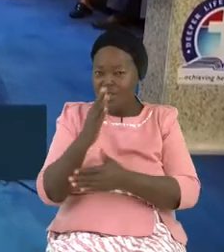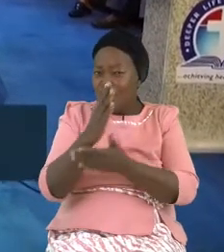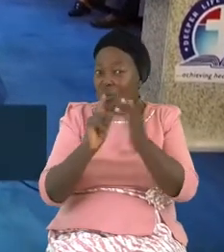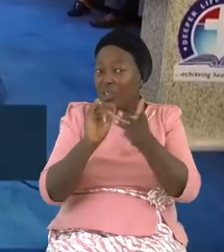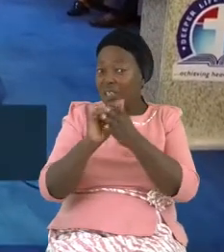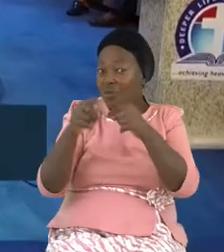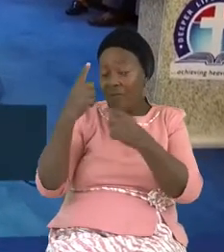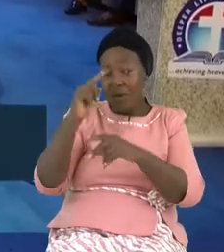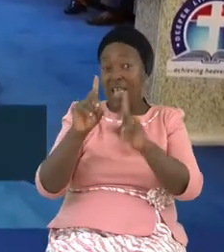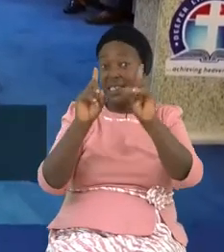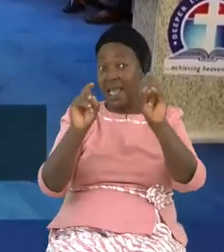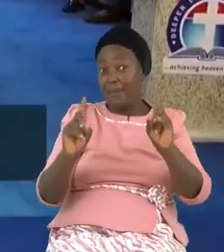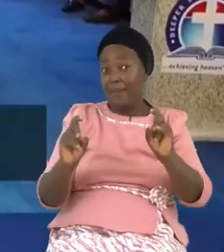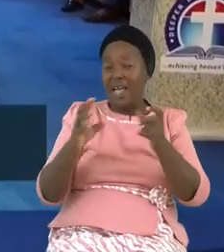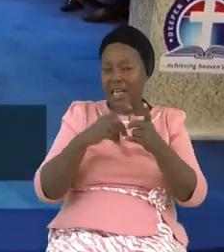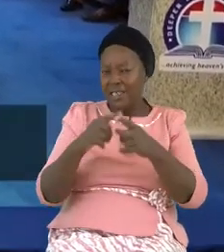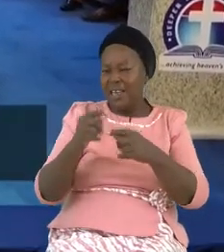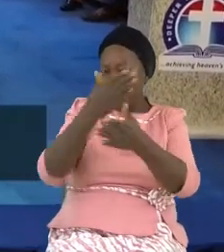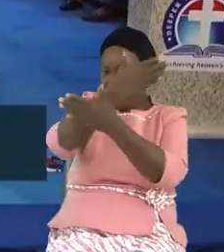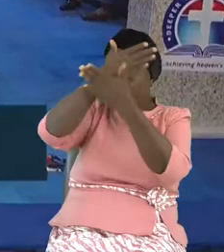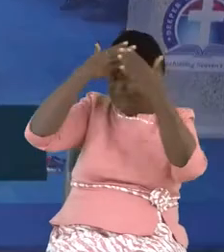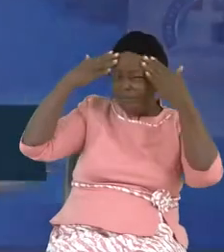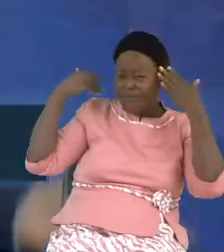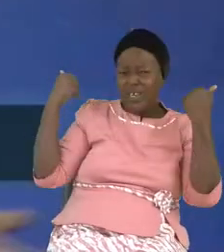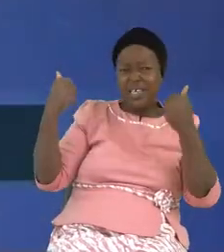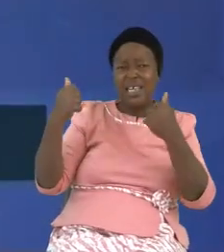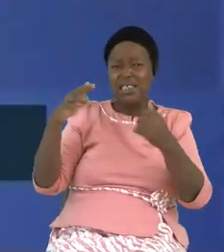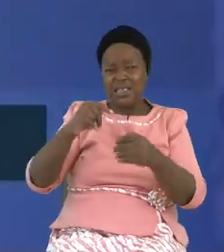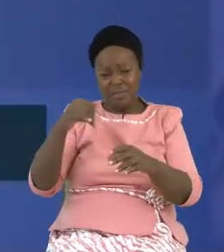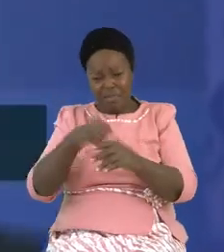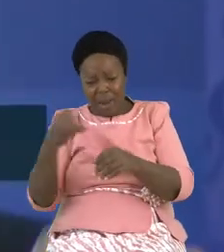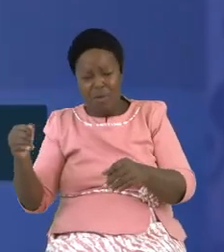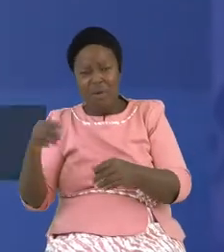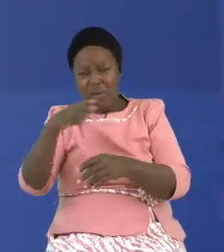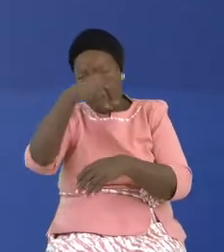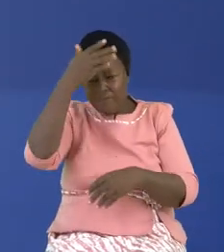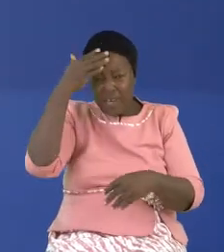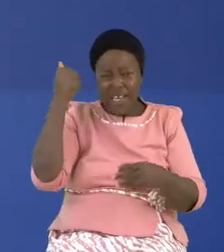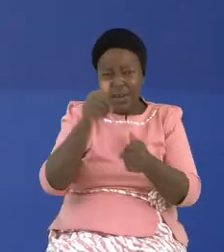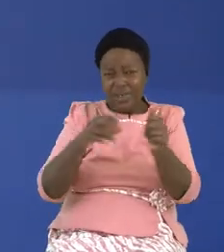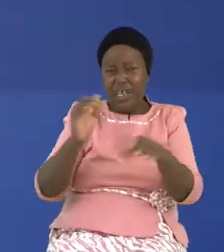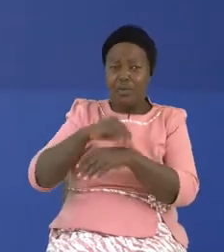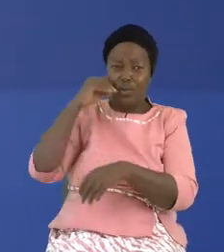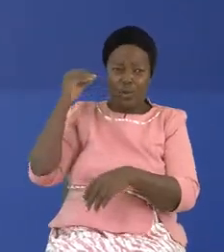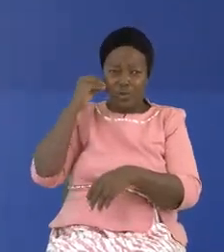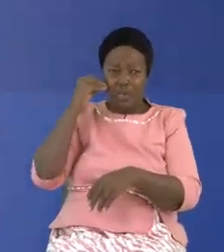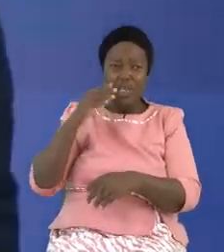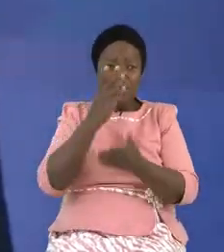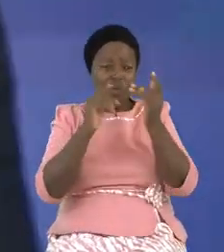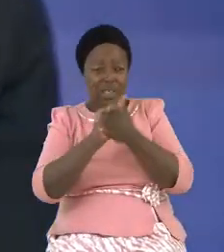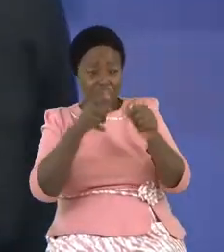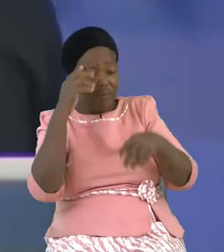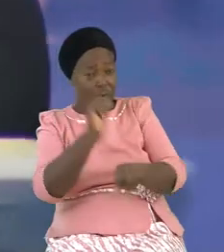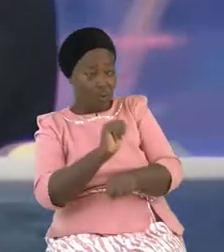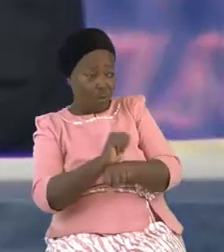a job and he forgets certificate and all that they want to see that will qualify him? He leaves everything behind. Can you think